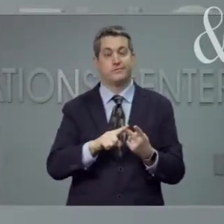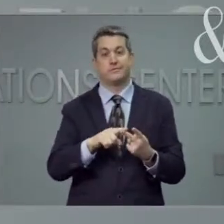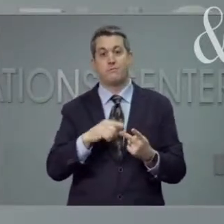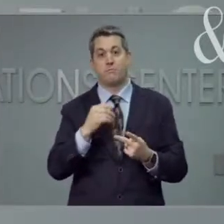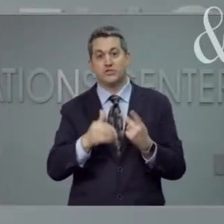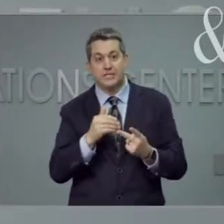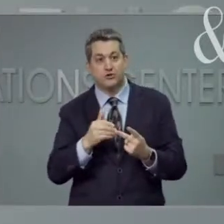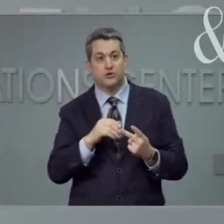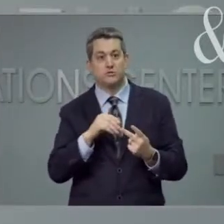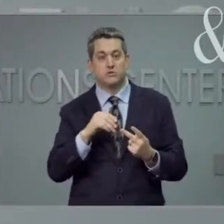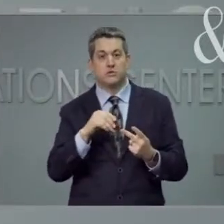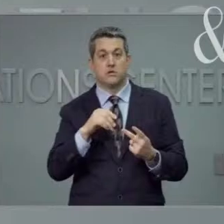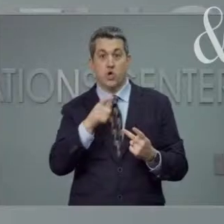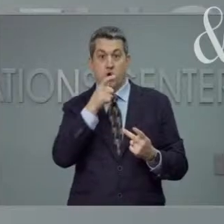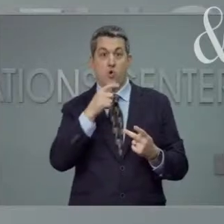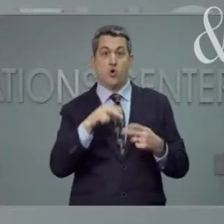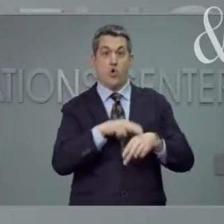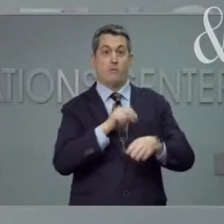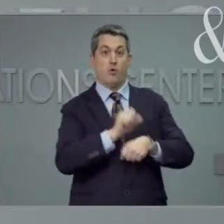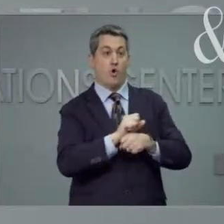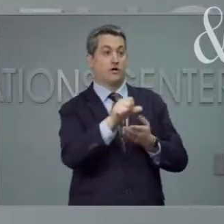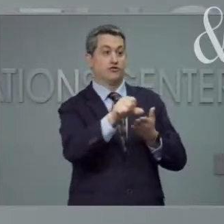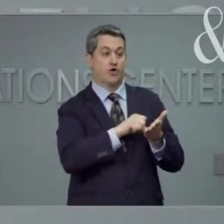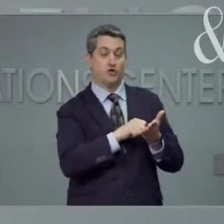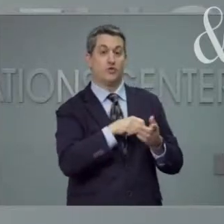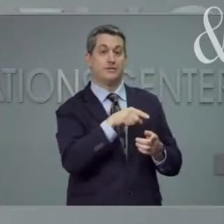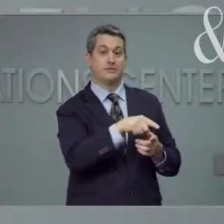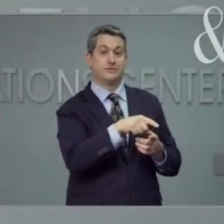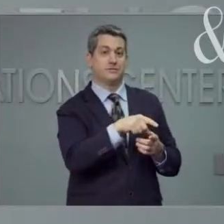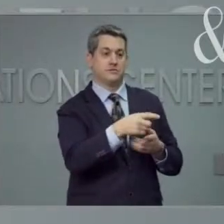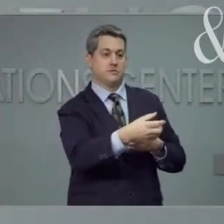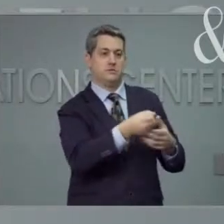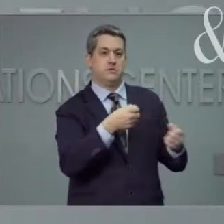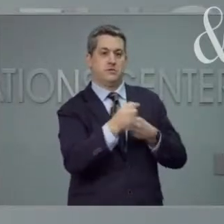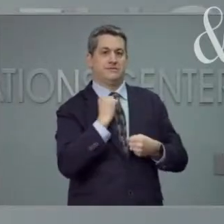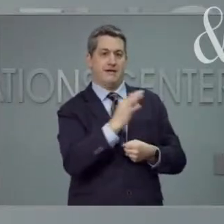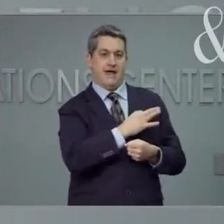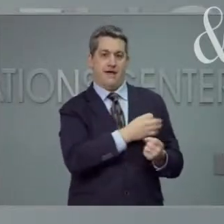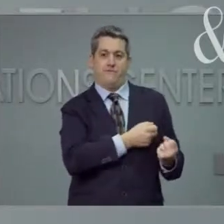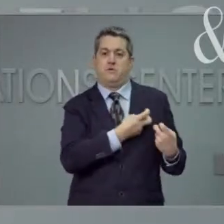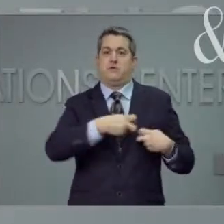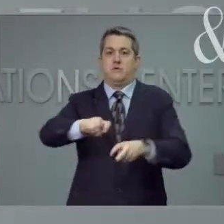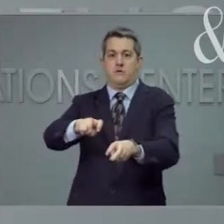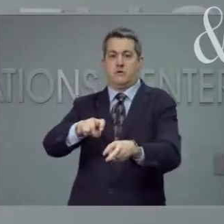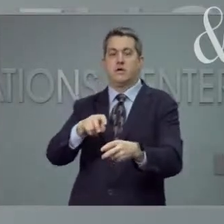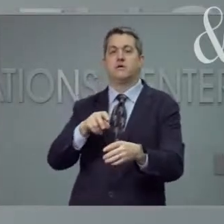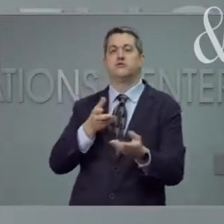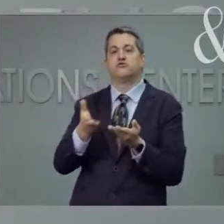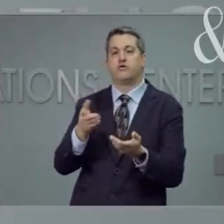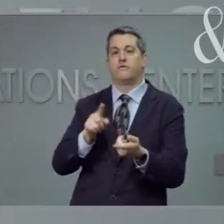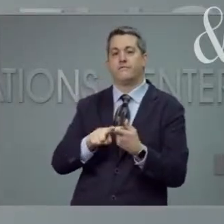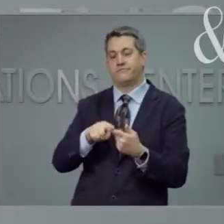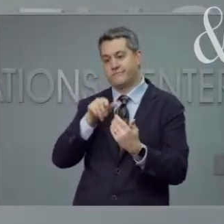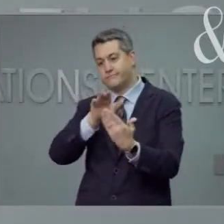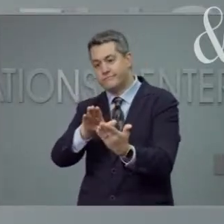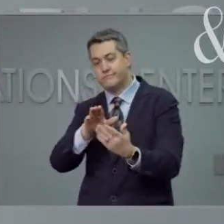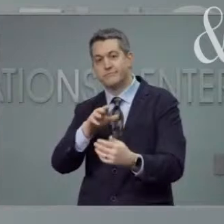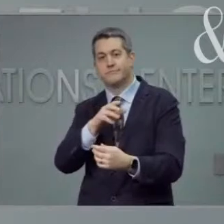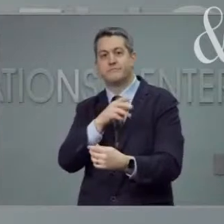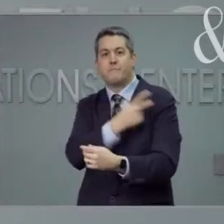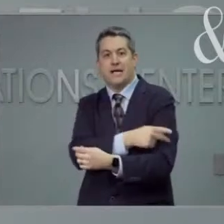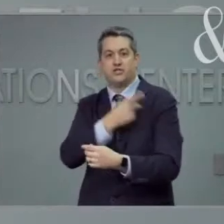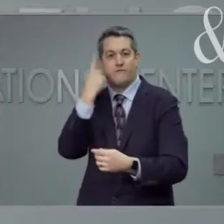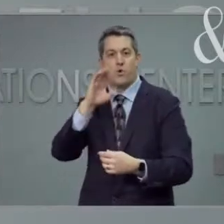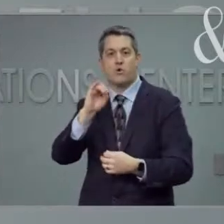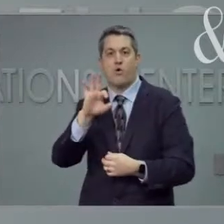they can take the staff that would normally work on those surgeries and move them over to care for COVID patients. They're changing over units